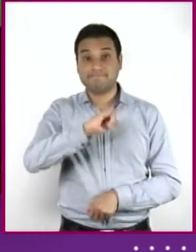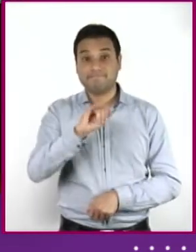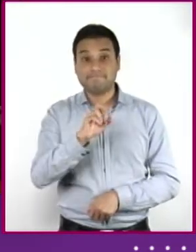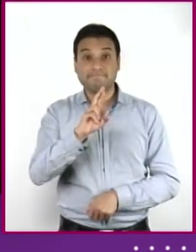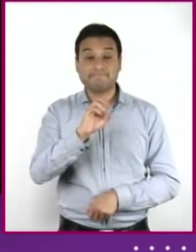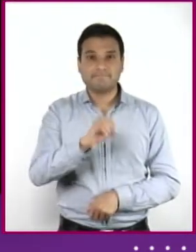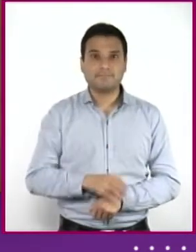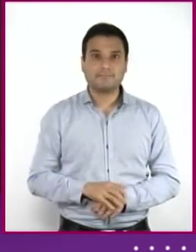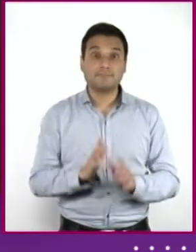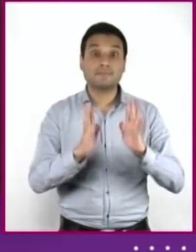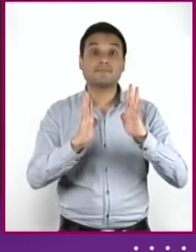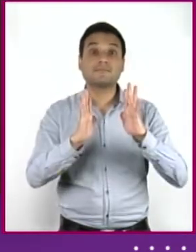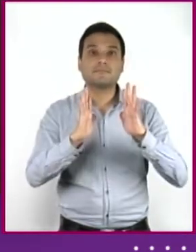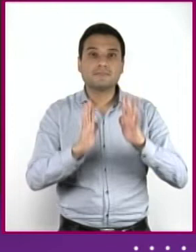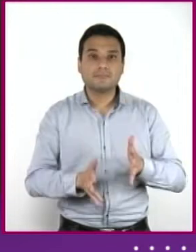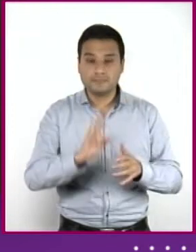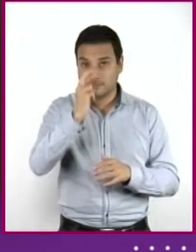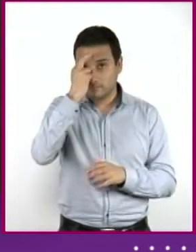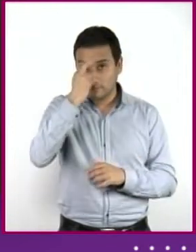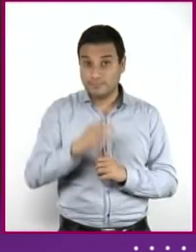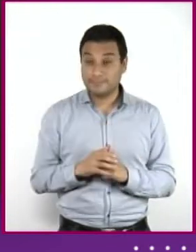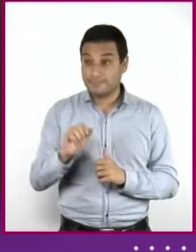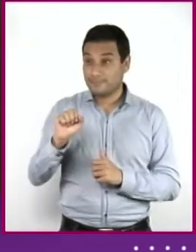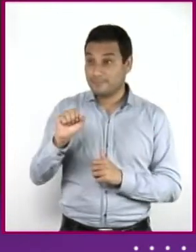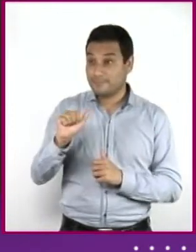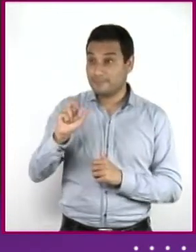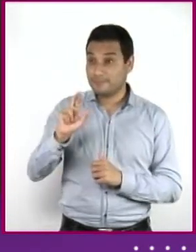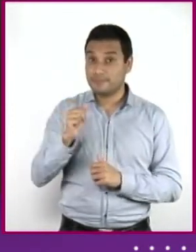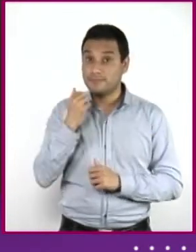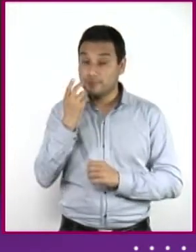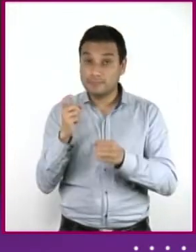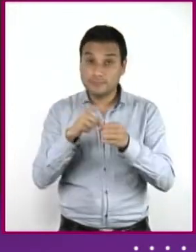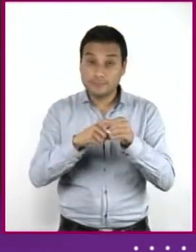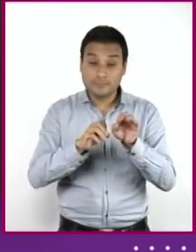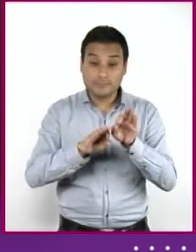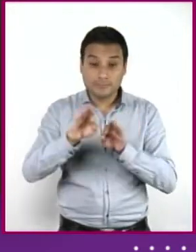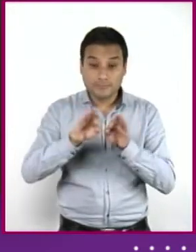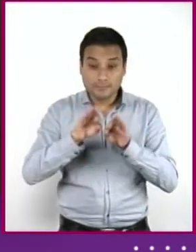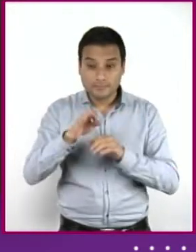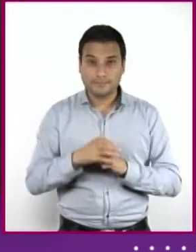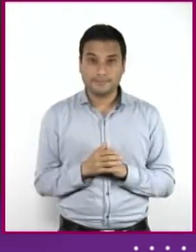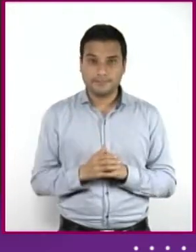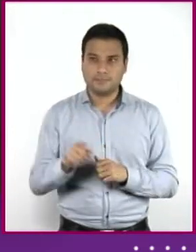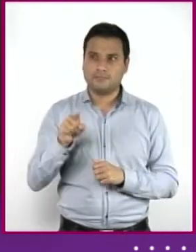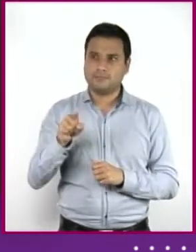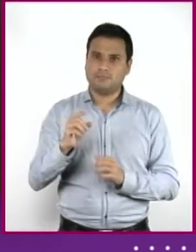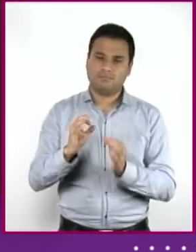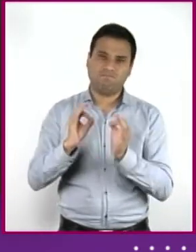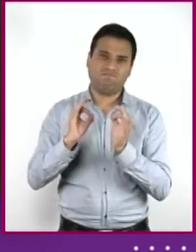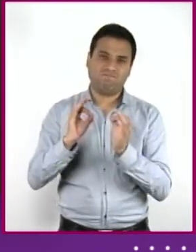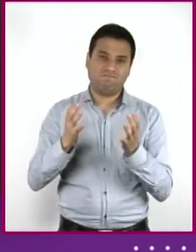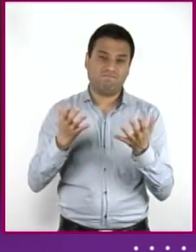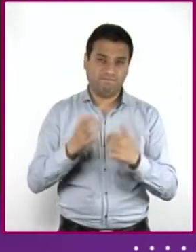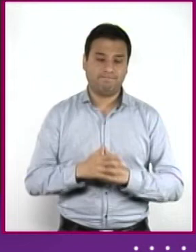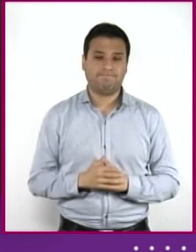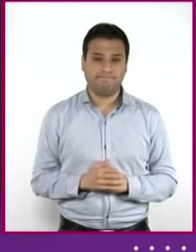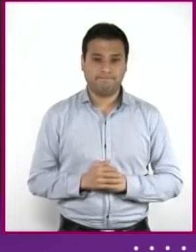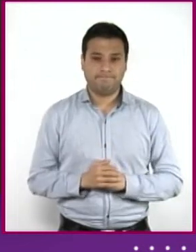I remember! Sarasvati wants to work at the radio station. She's ideal.